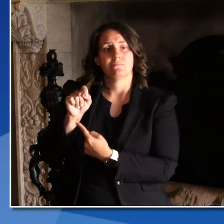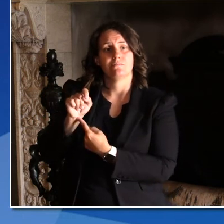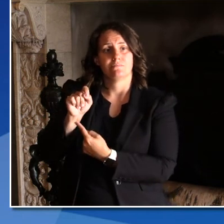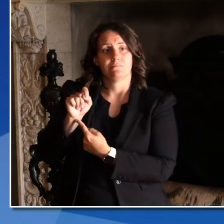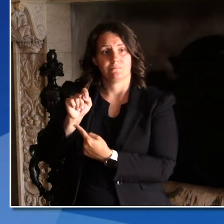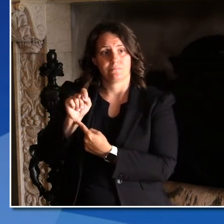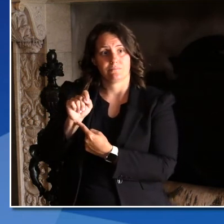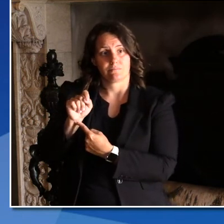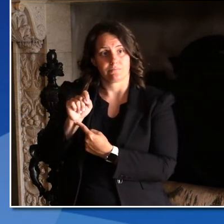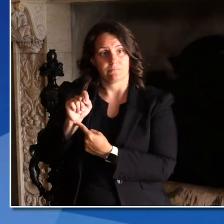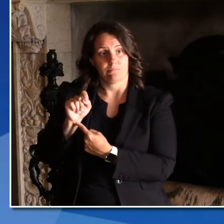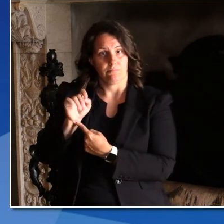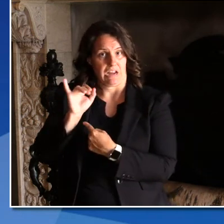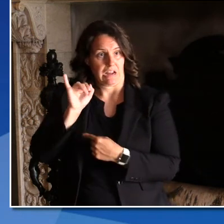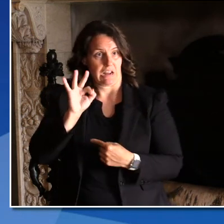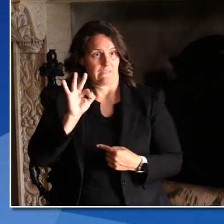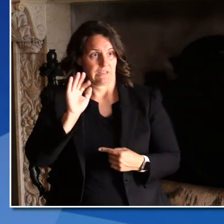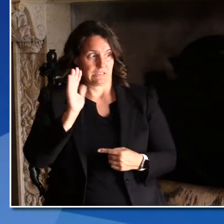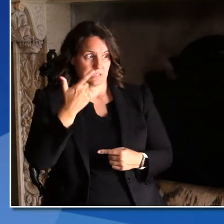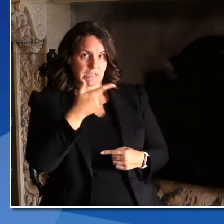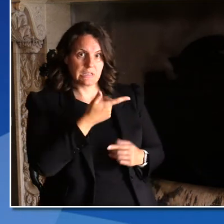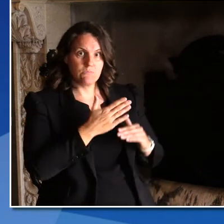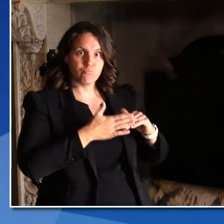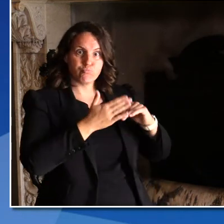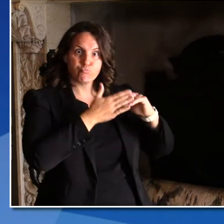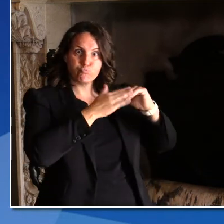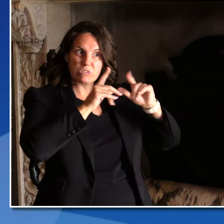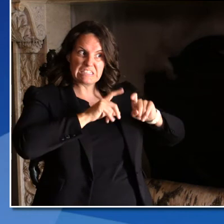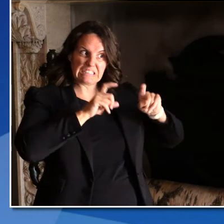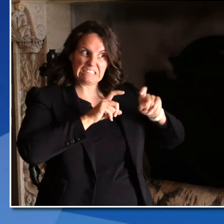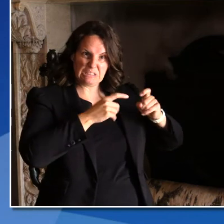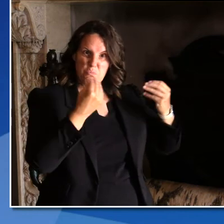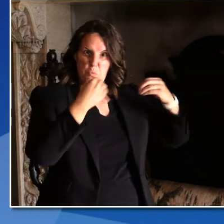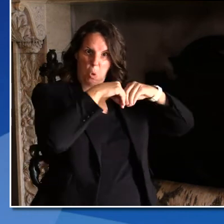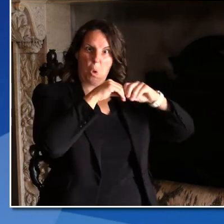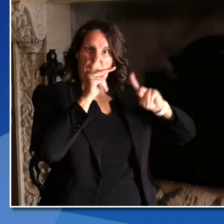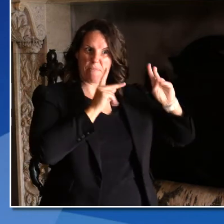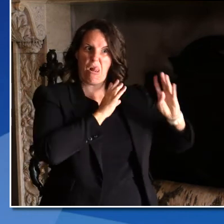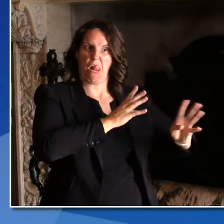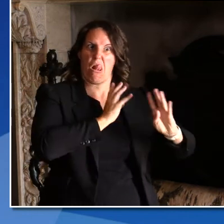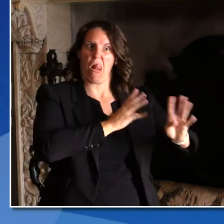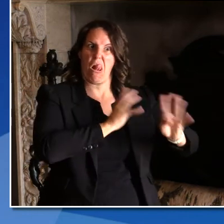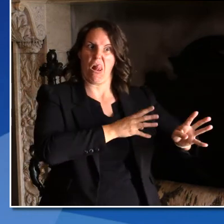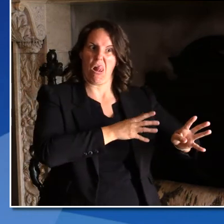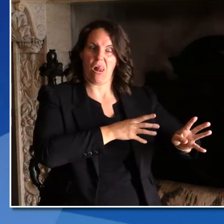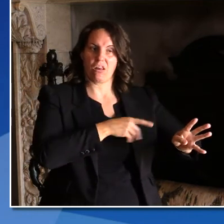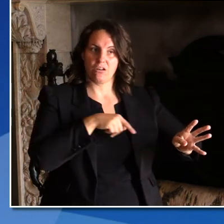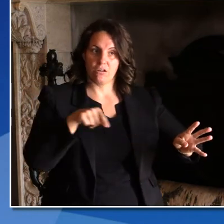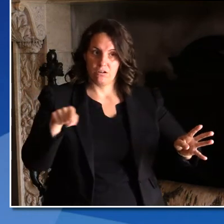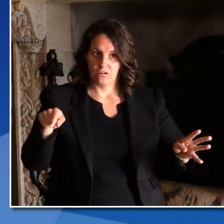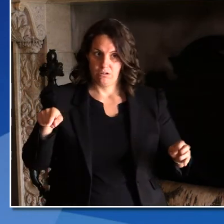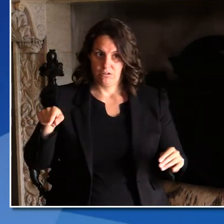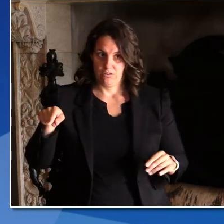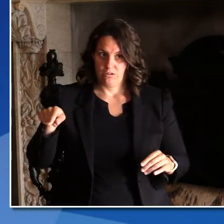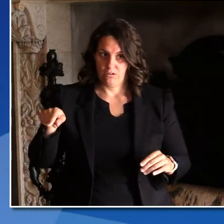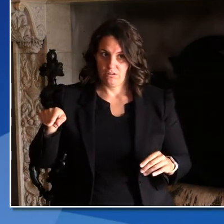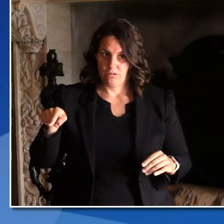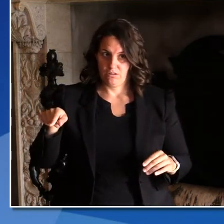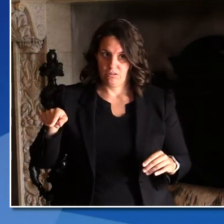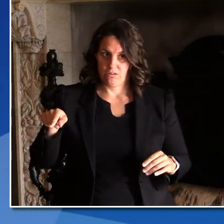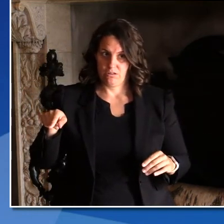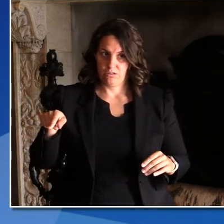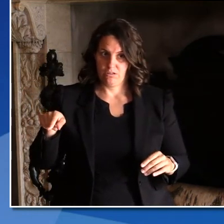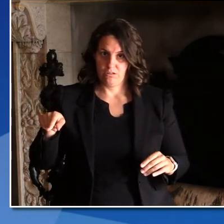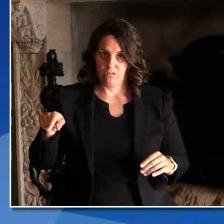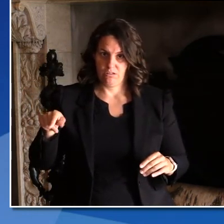more tests increases, because we saw that kind of bottlenecked approach in the past couple weeks. Will this help